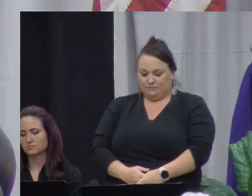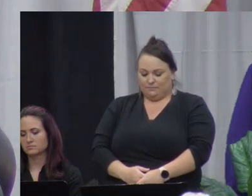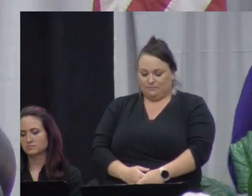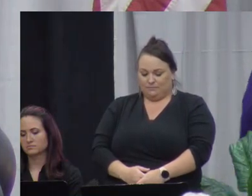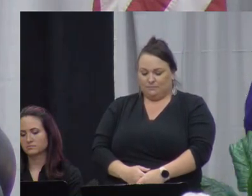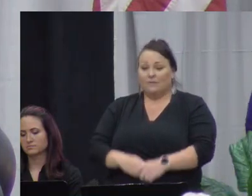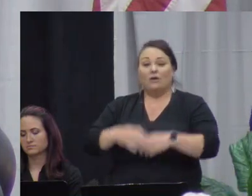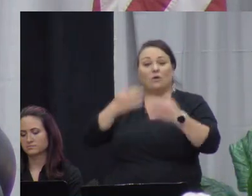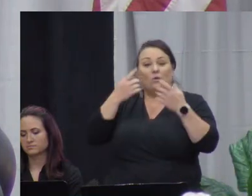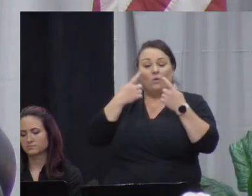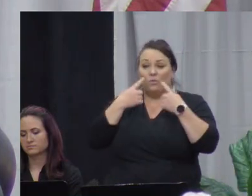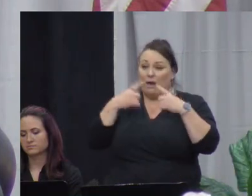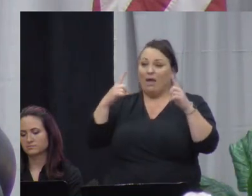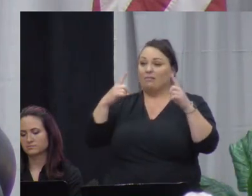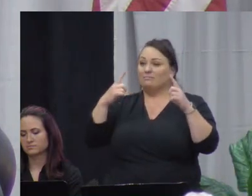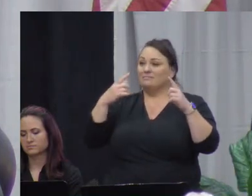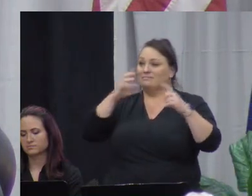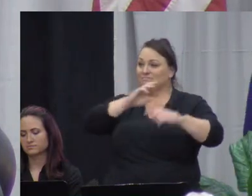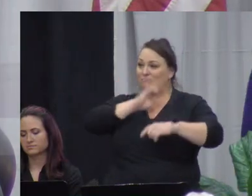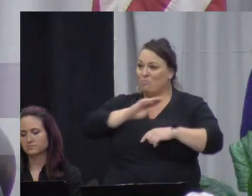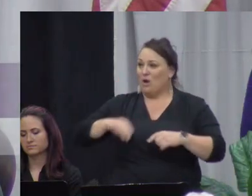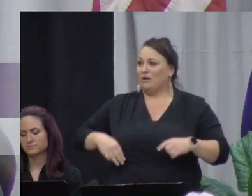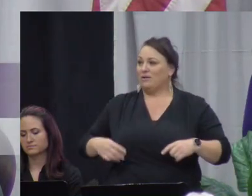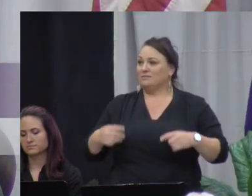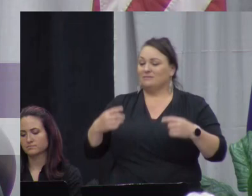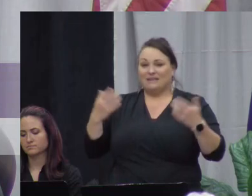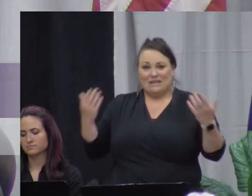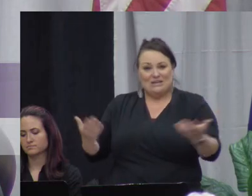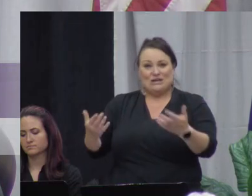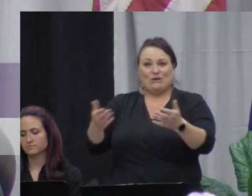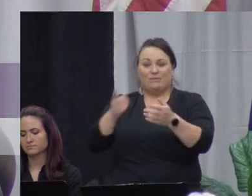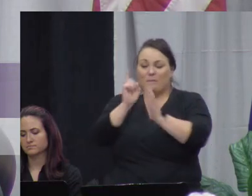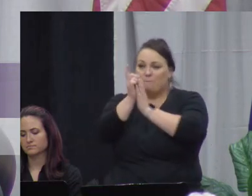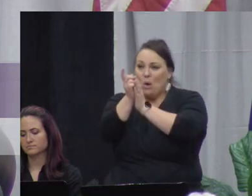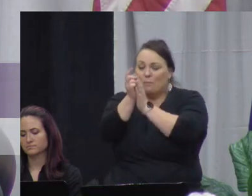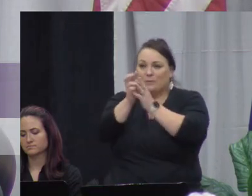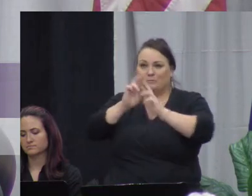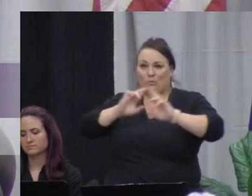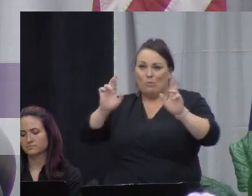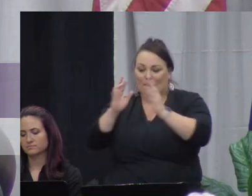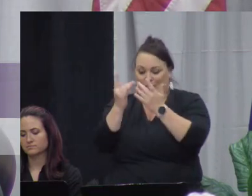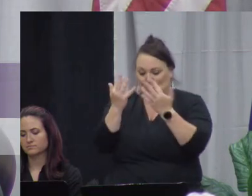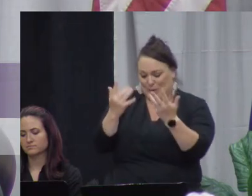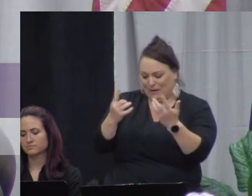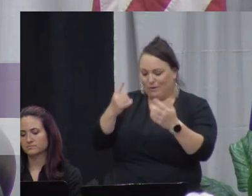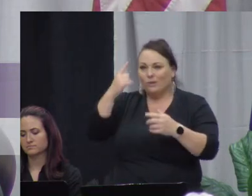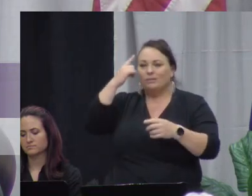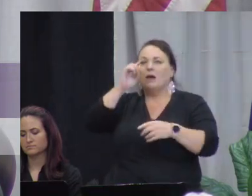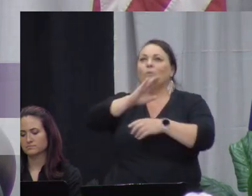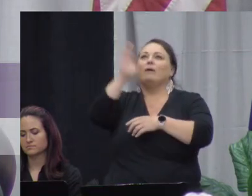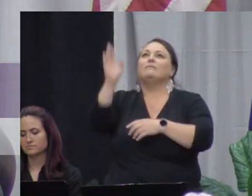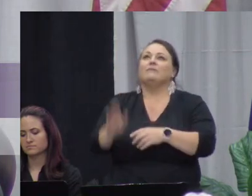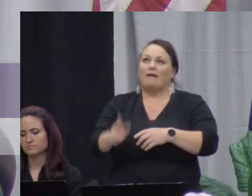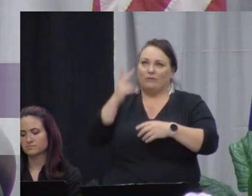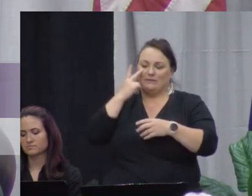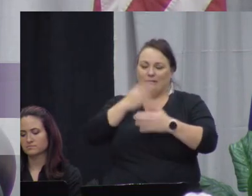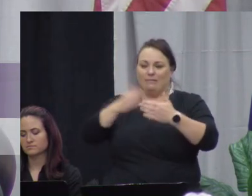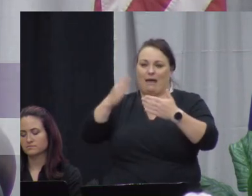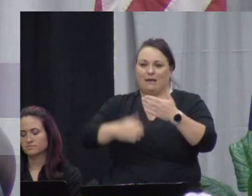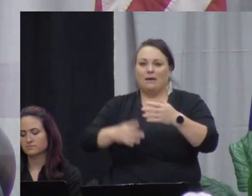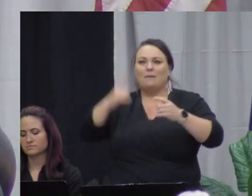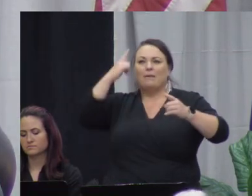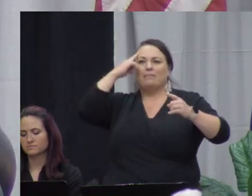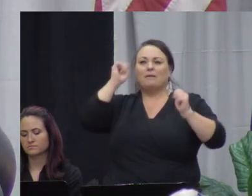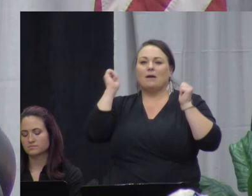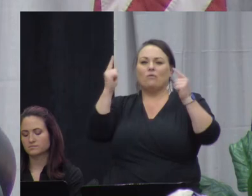Well, Monarchs, we're finally here. The moment we've all been anticipating, the moment some of us thought we'd never see. Think of all of